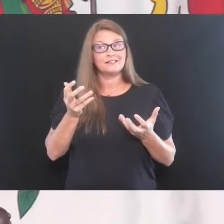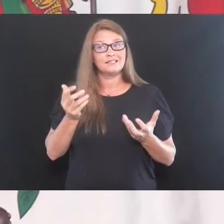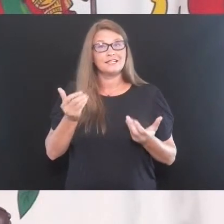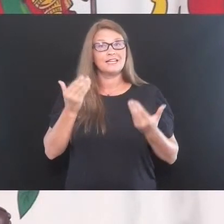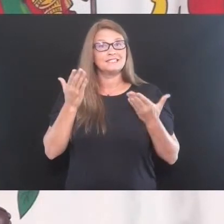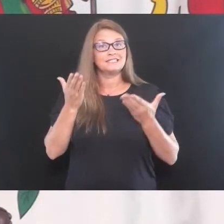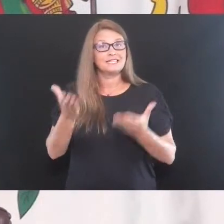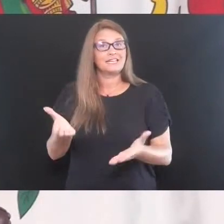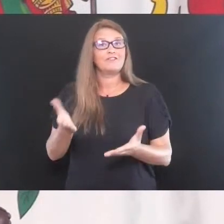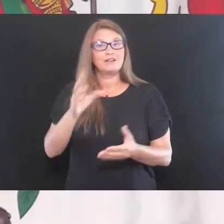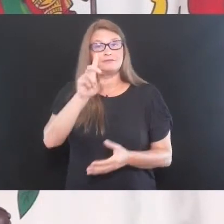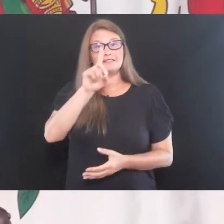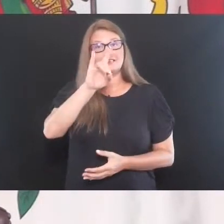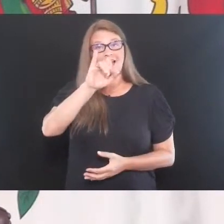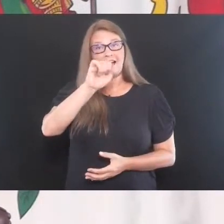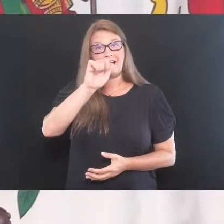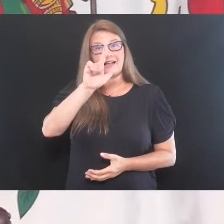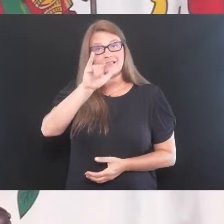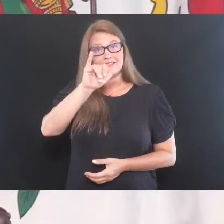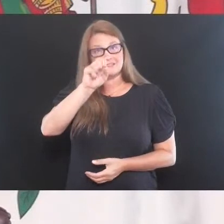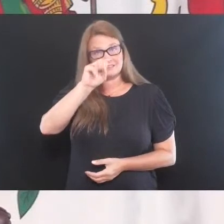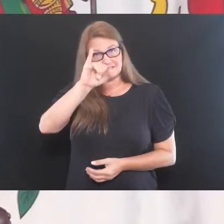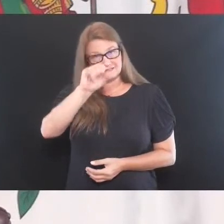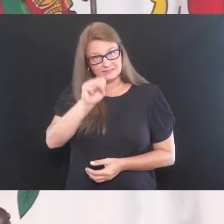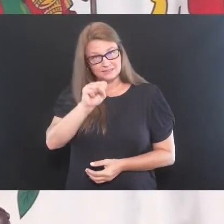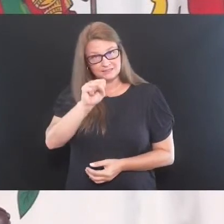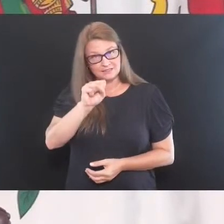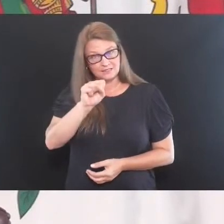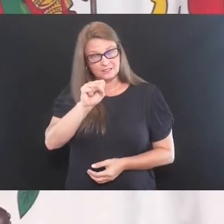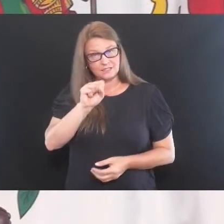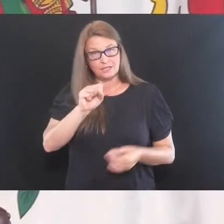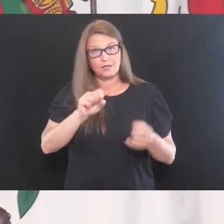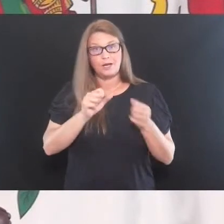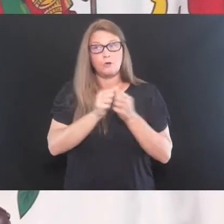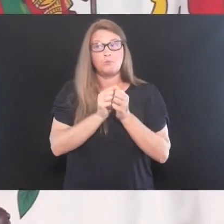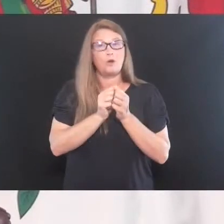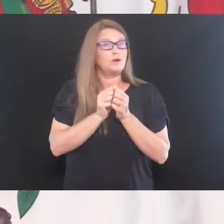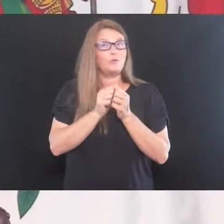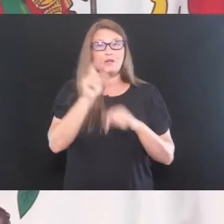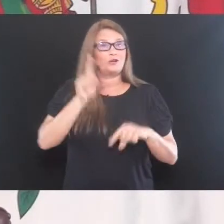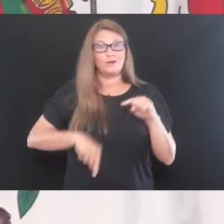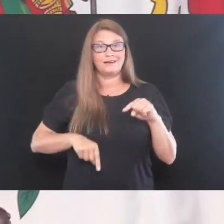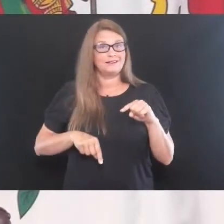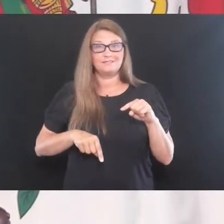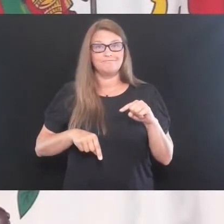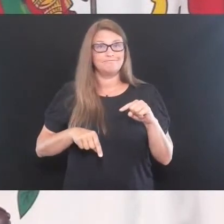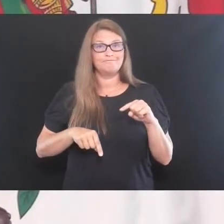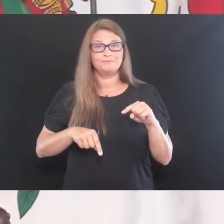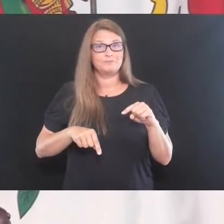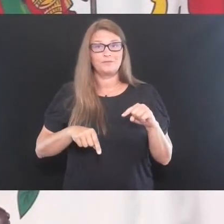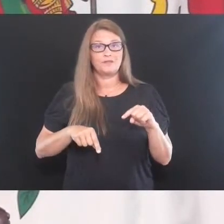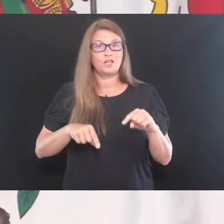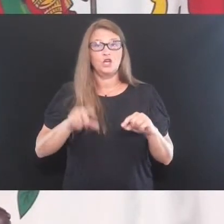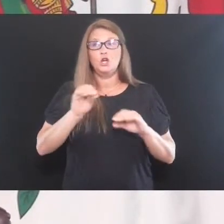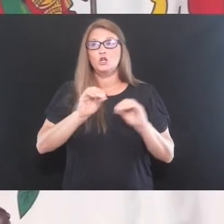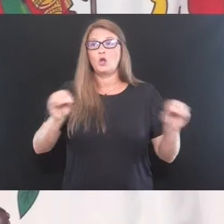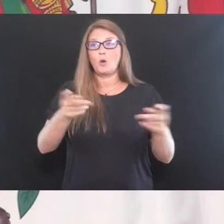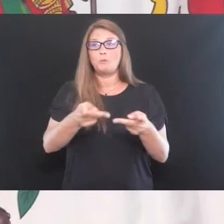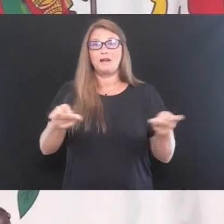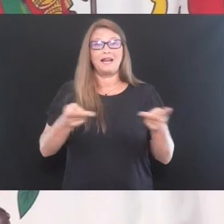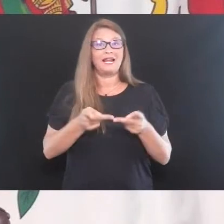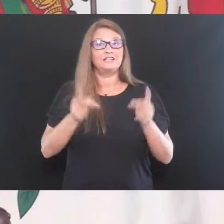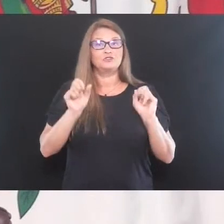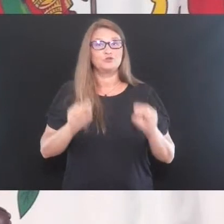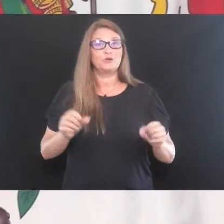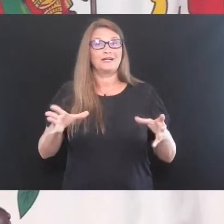him dialysis, but no means to be able to get that done. No place would accept him,